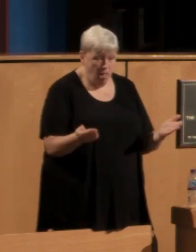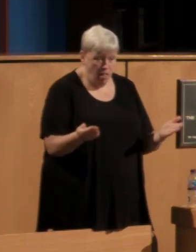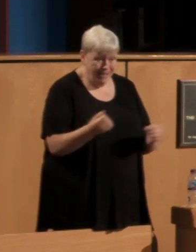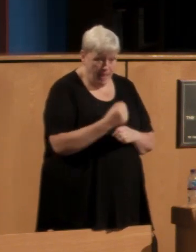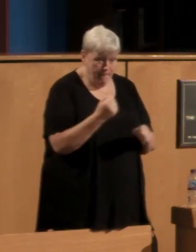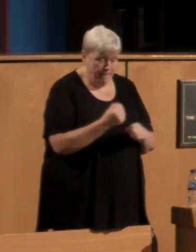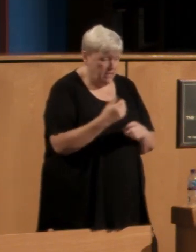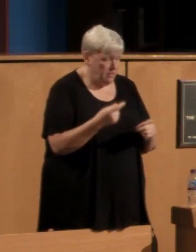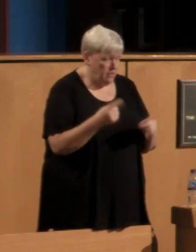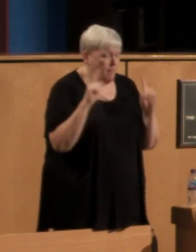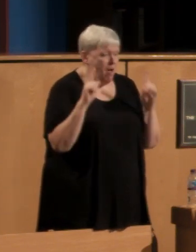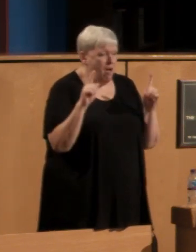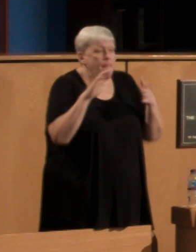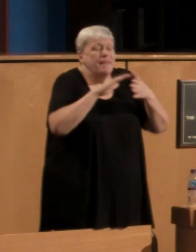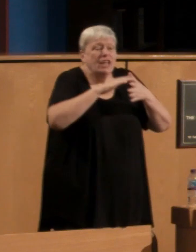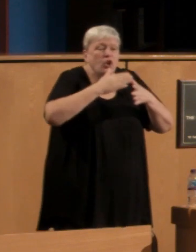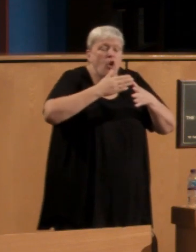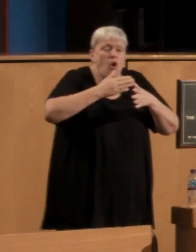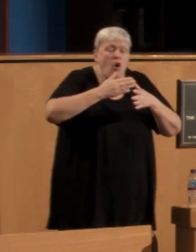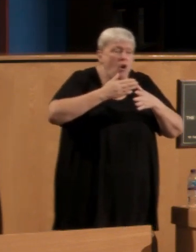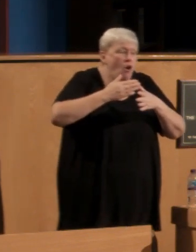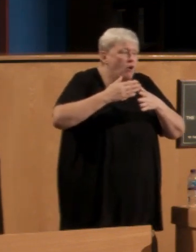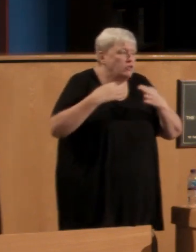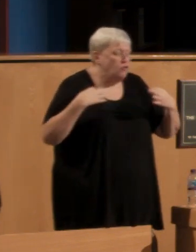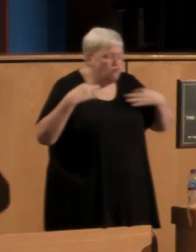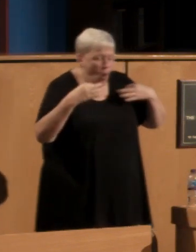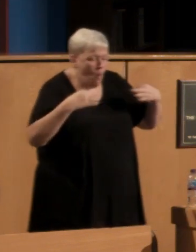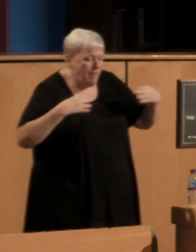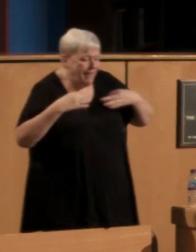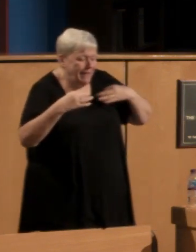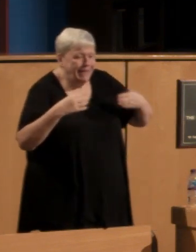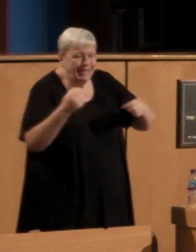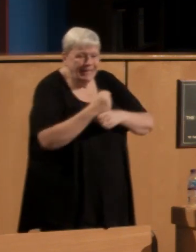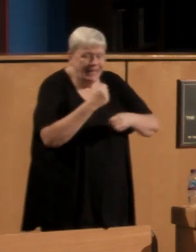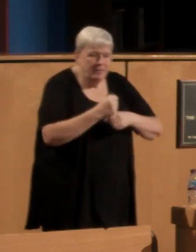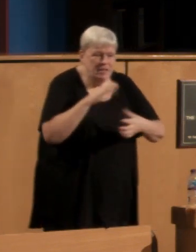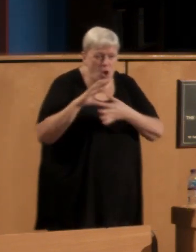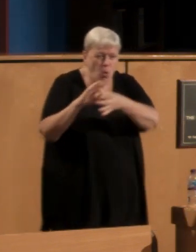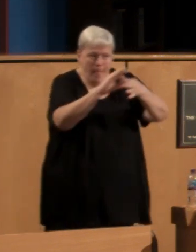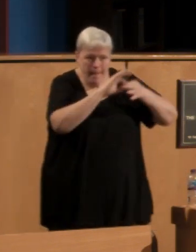but because role-playing and tabletop games are, by their nature, a collaborative